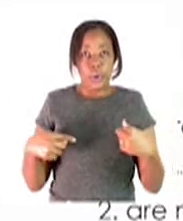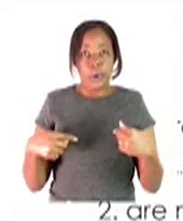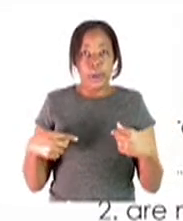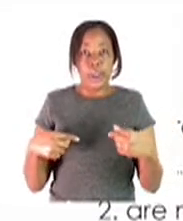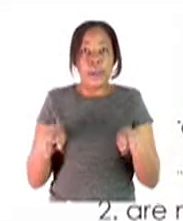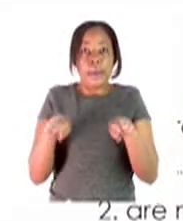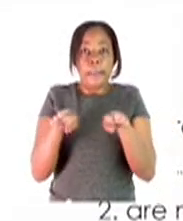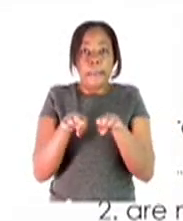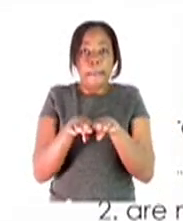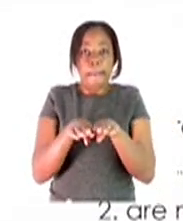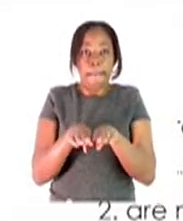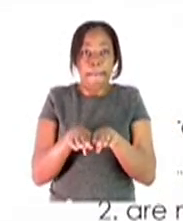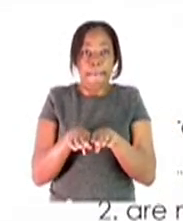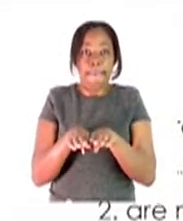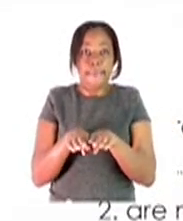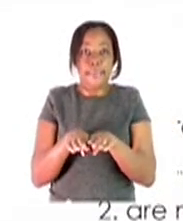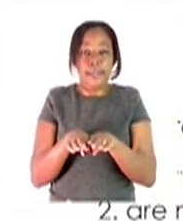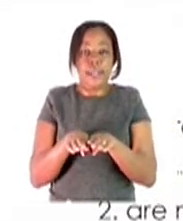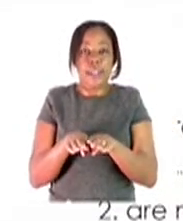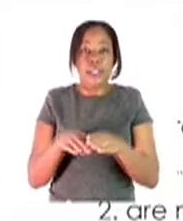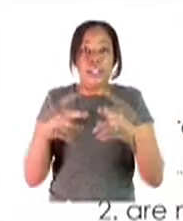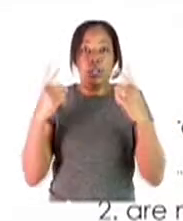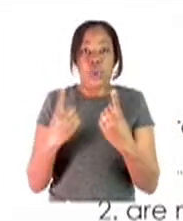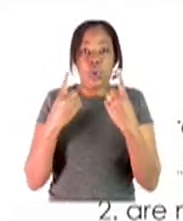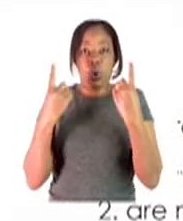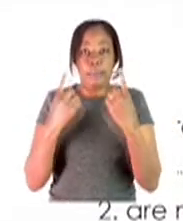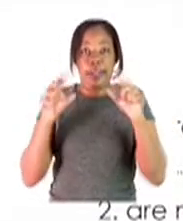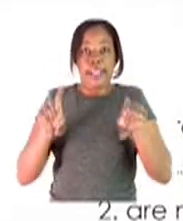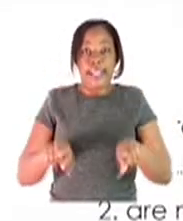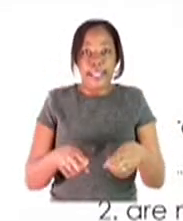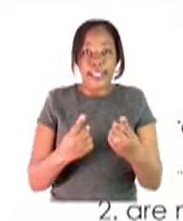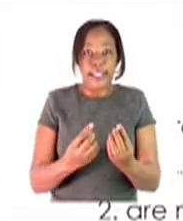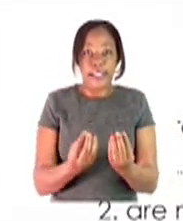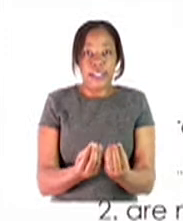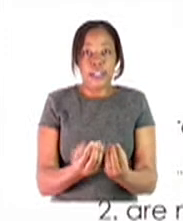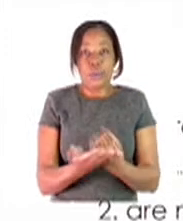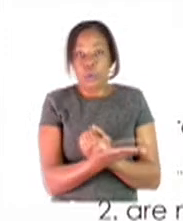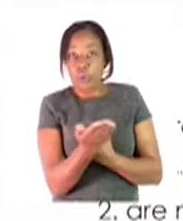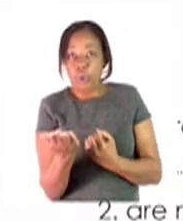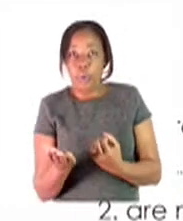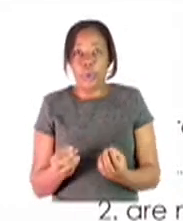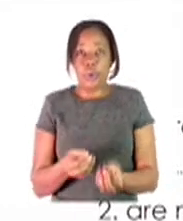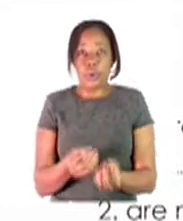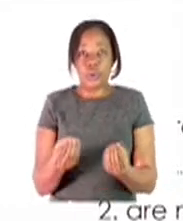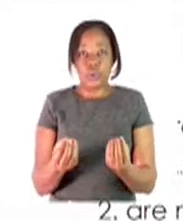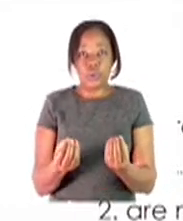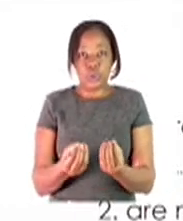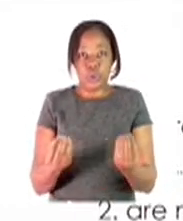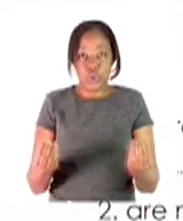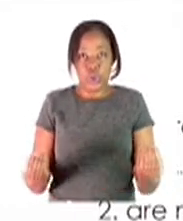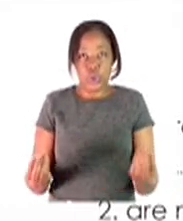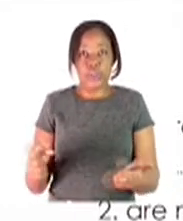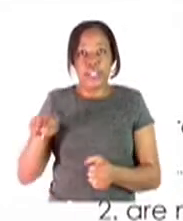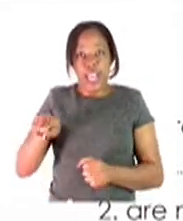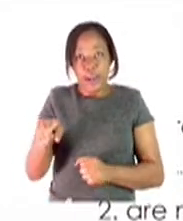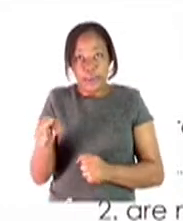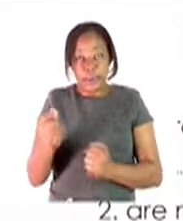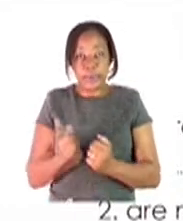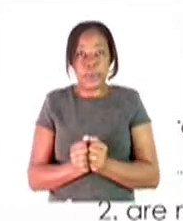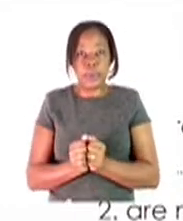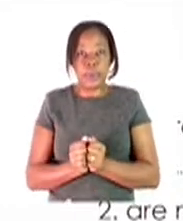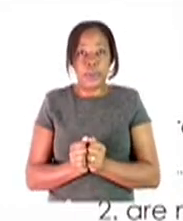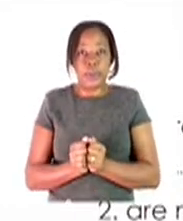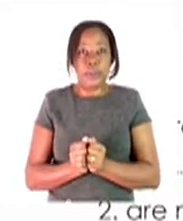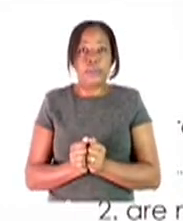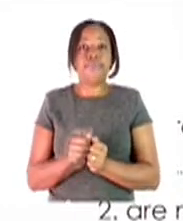making toys for all the children. I think that one makes sense, don't you? Okay. So now you